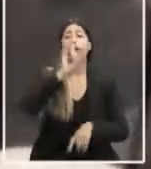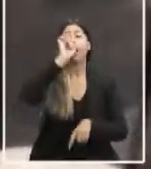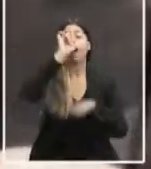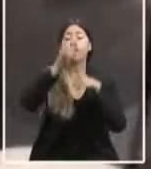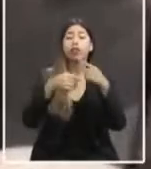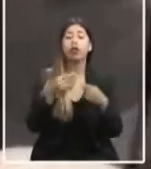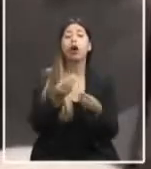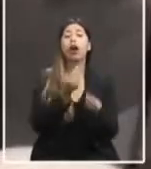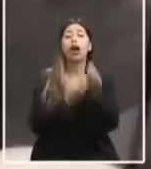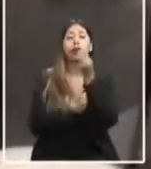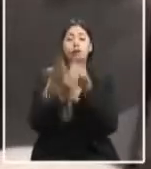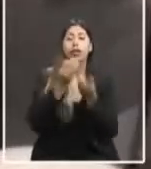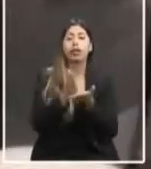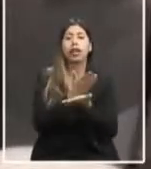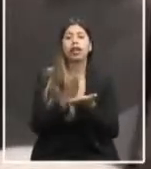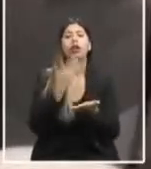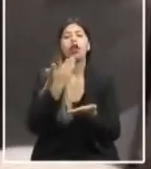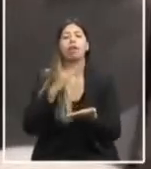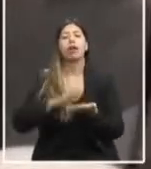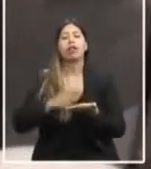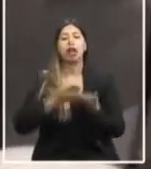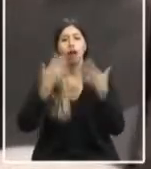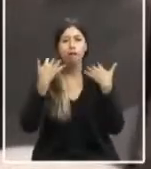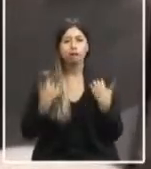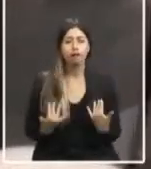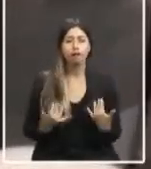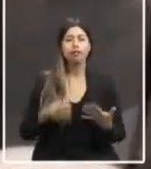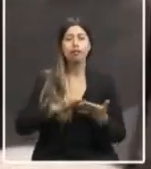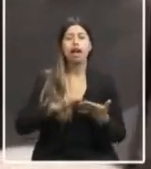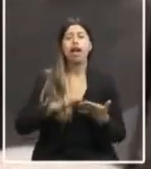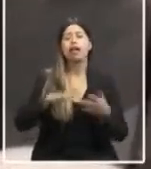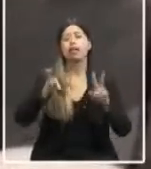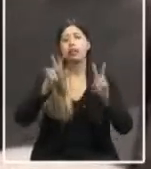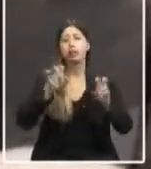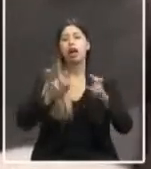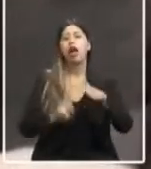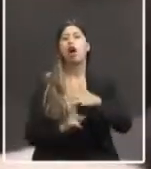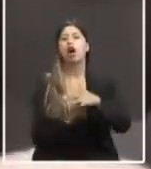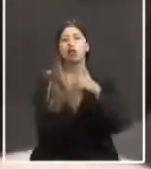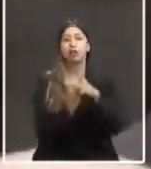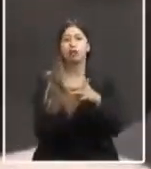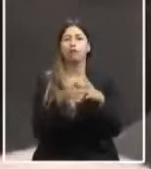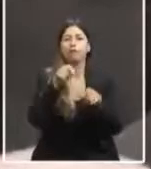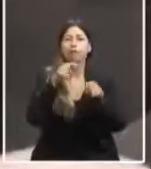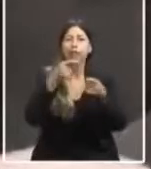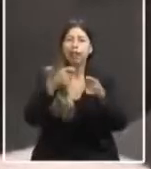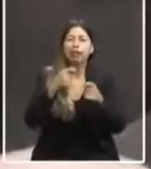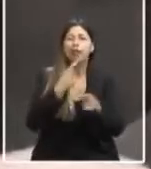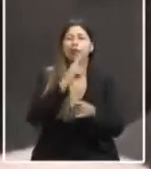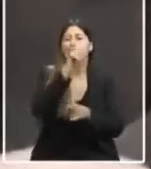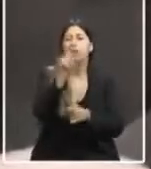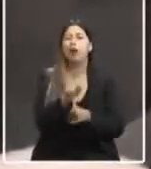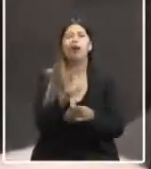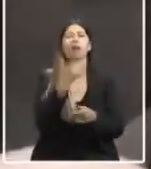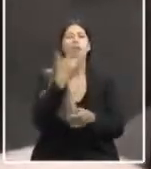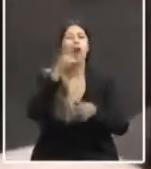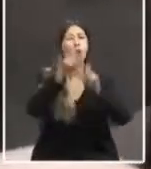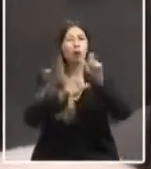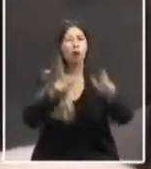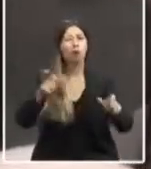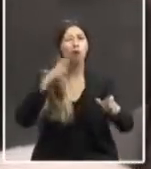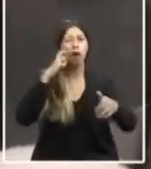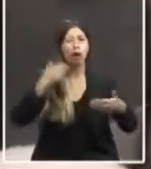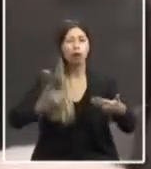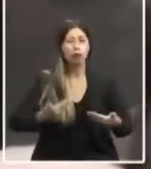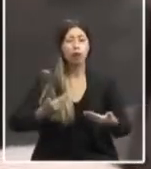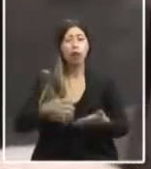salud y el origen. Además, está tratando de revelar por qué los humanos modernos padecen ciertas enfermedades, como por